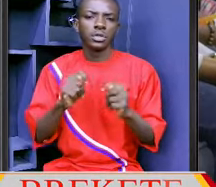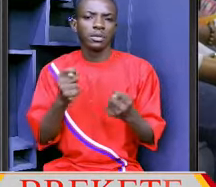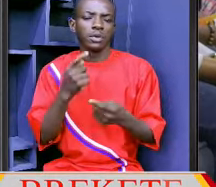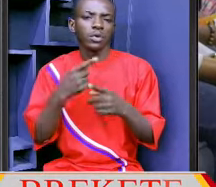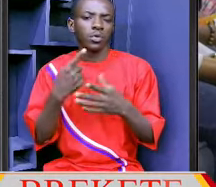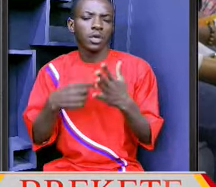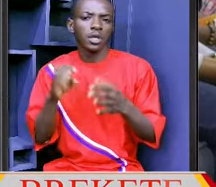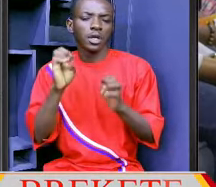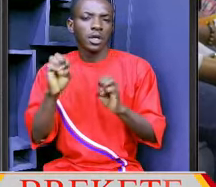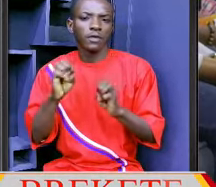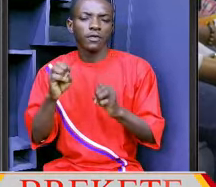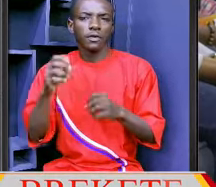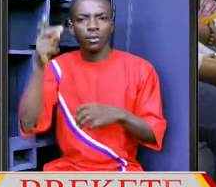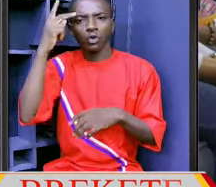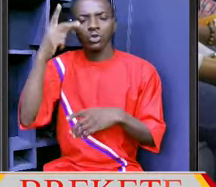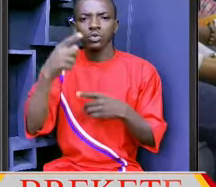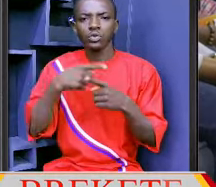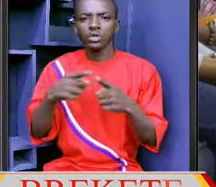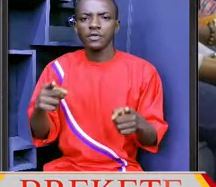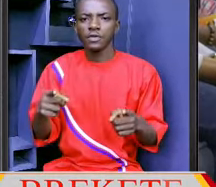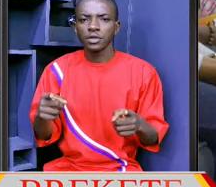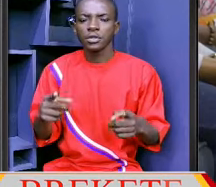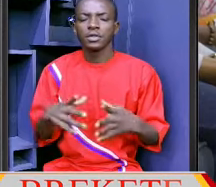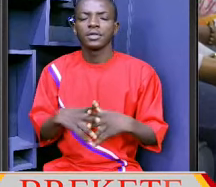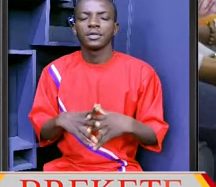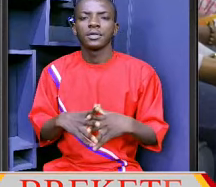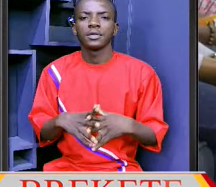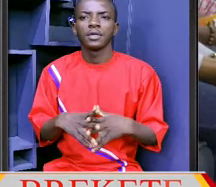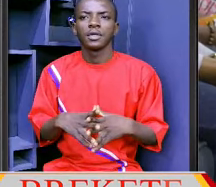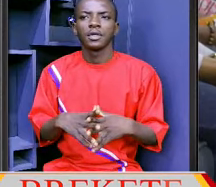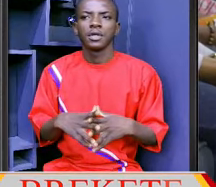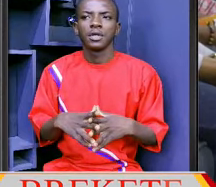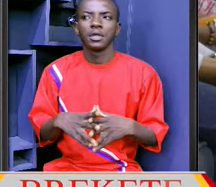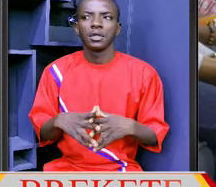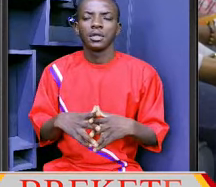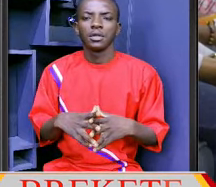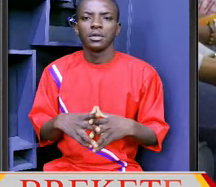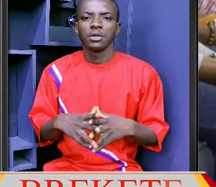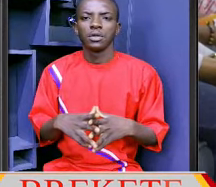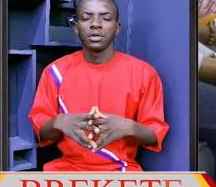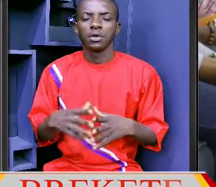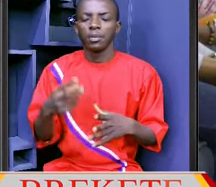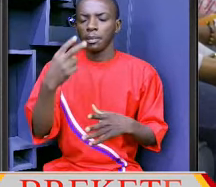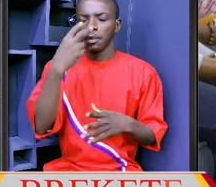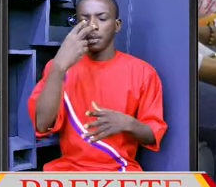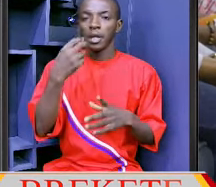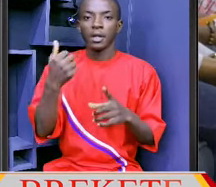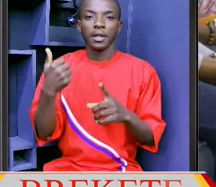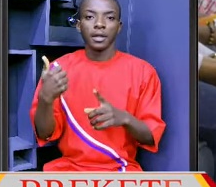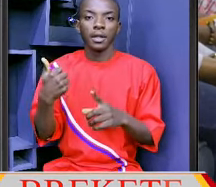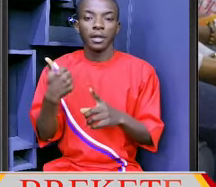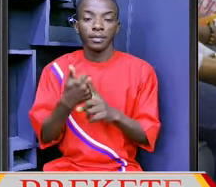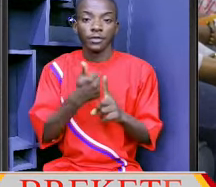whatever sentiment or political sentiment, they go blind themselves.